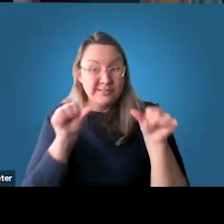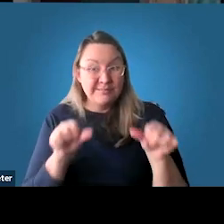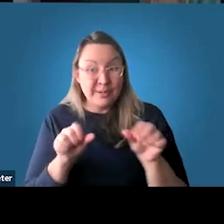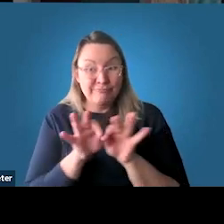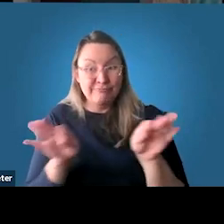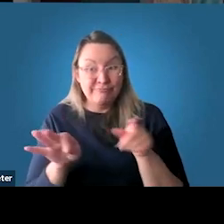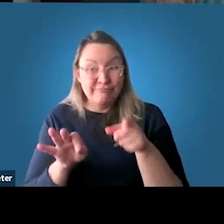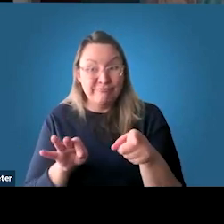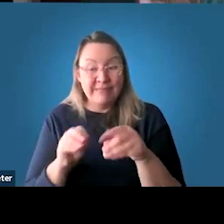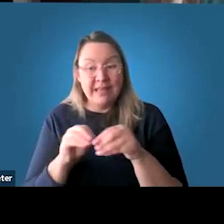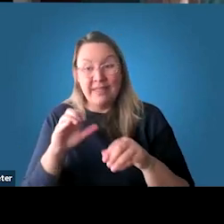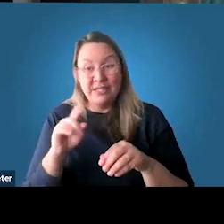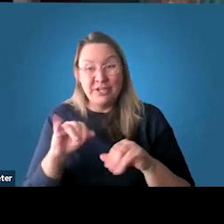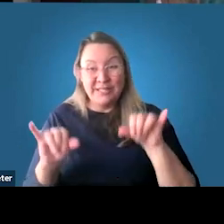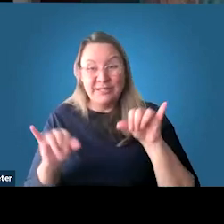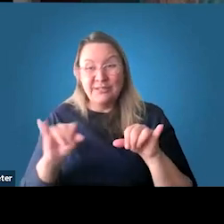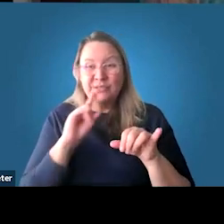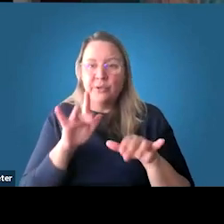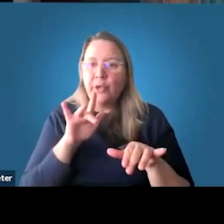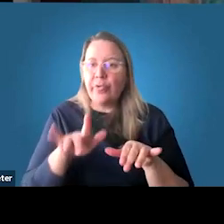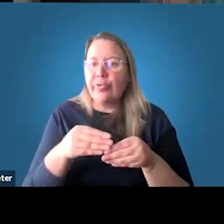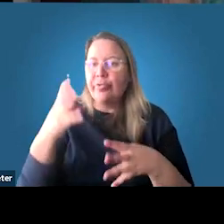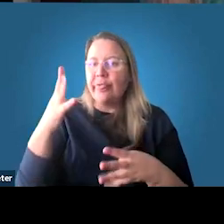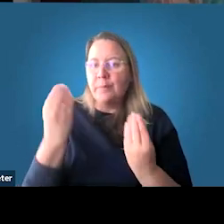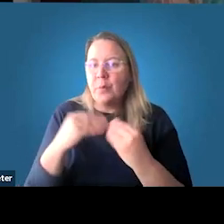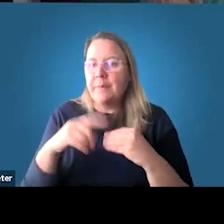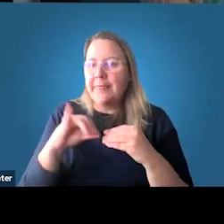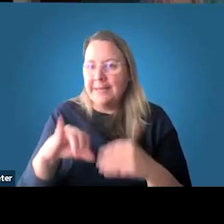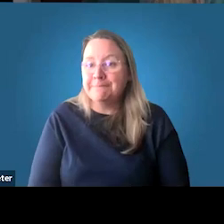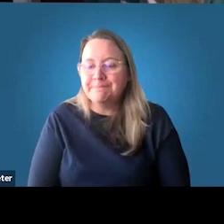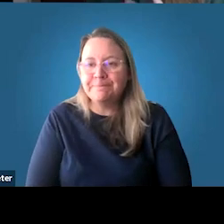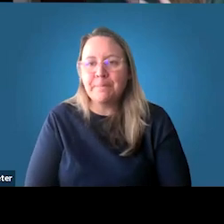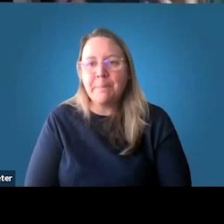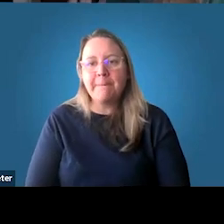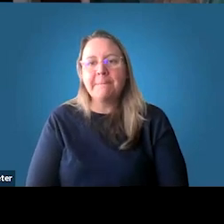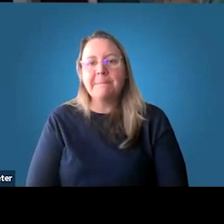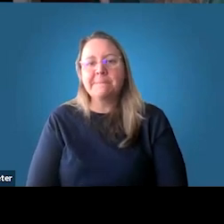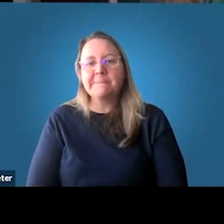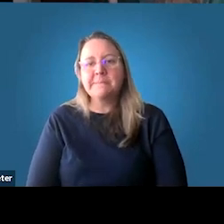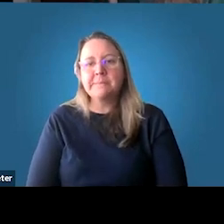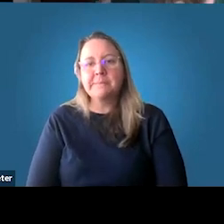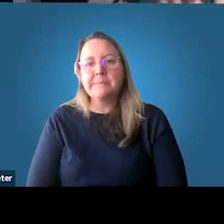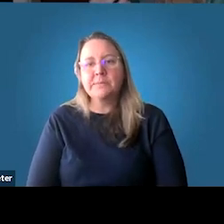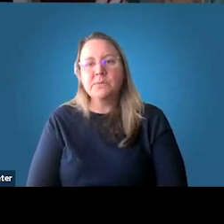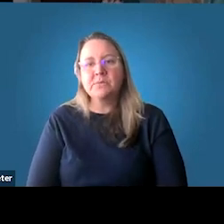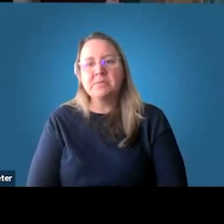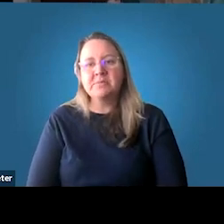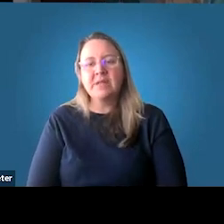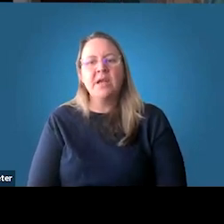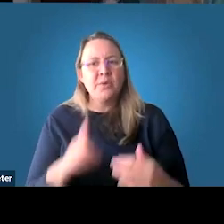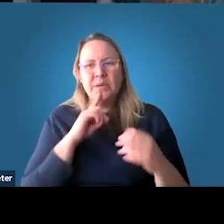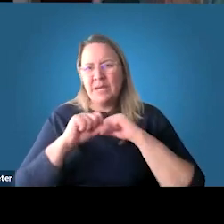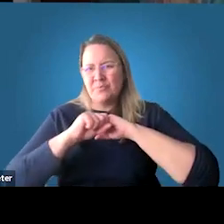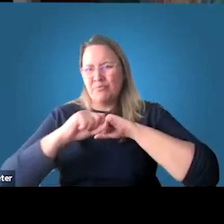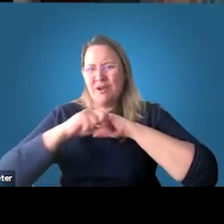referenced is here in the chat, so you can take a closer look. But the point here being that, you know,